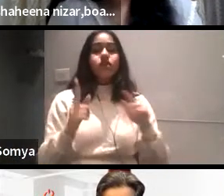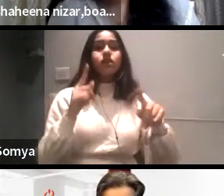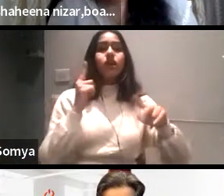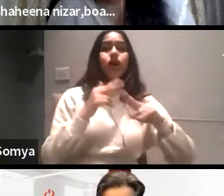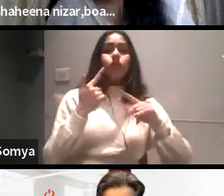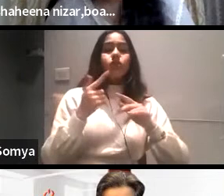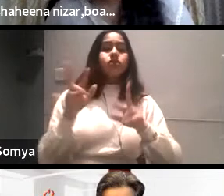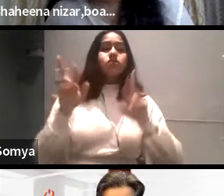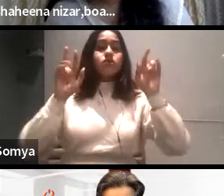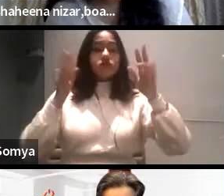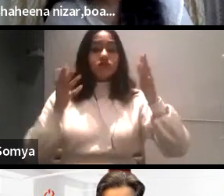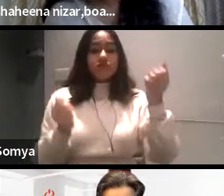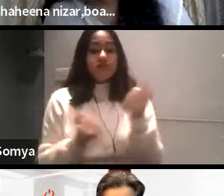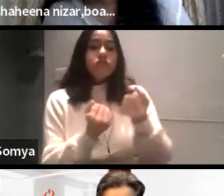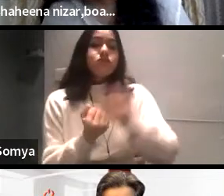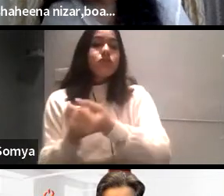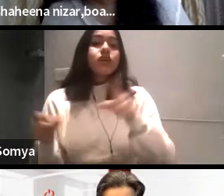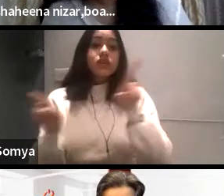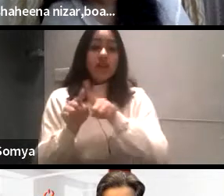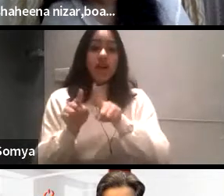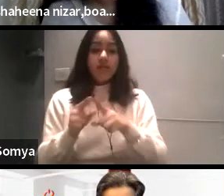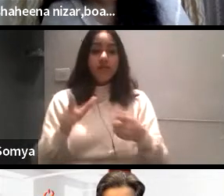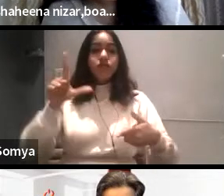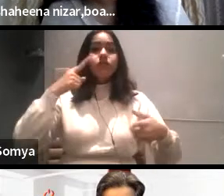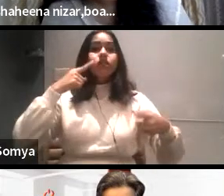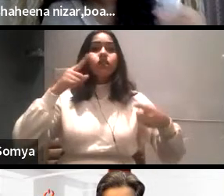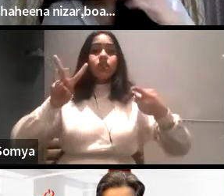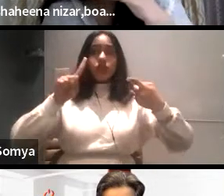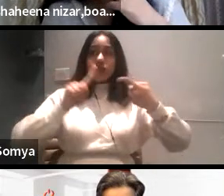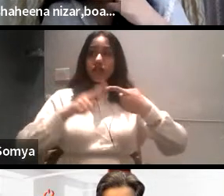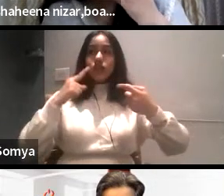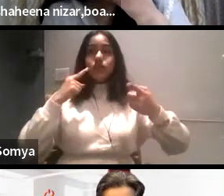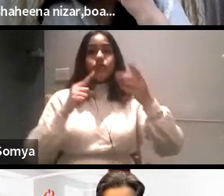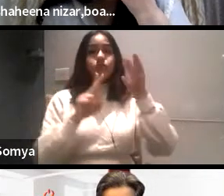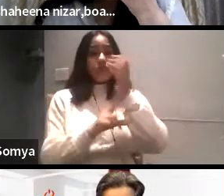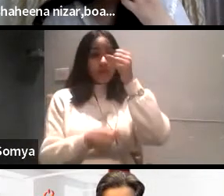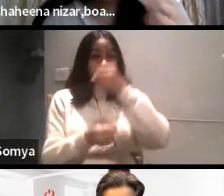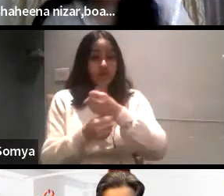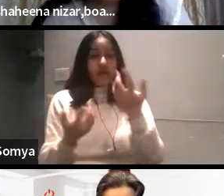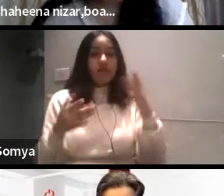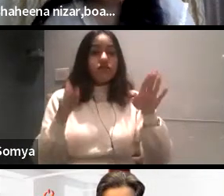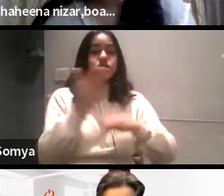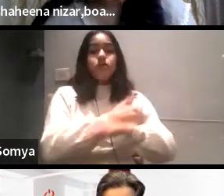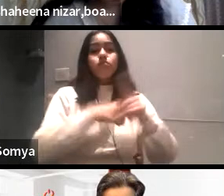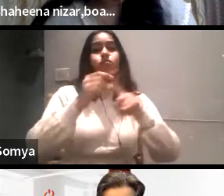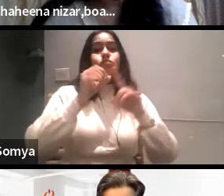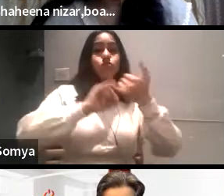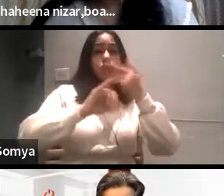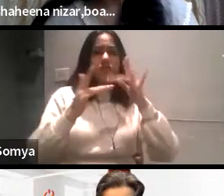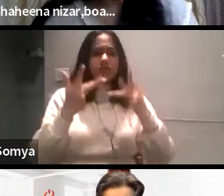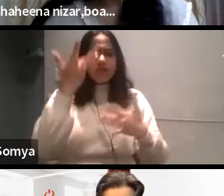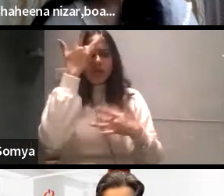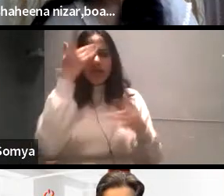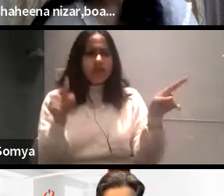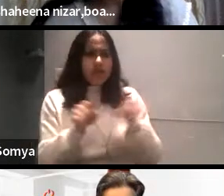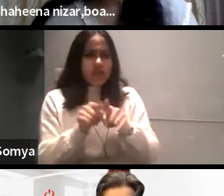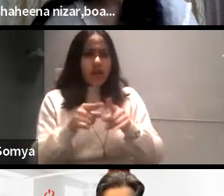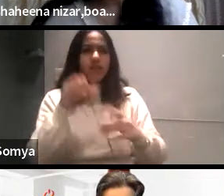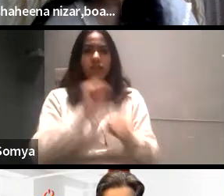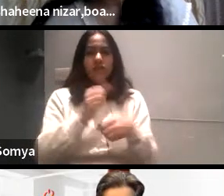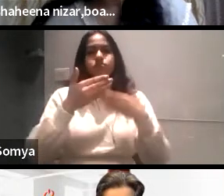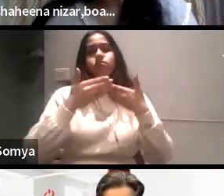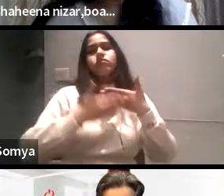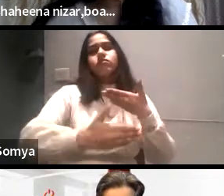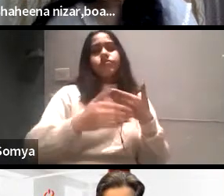those living which have polio and which have post-polio syndromes. Through the work,